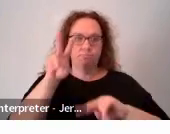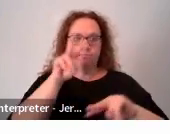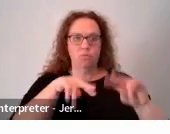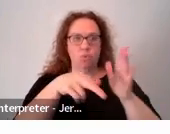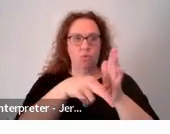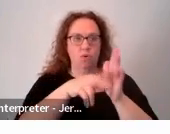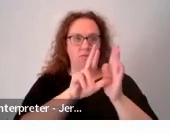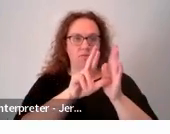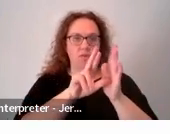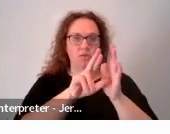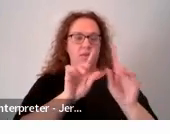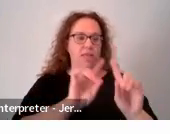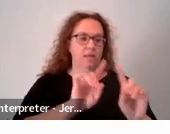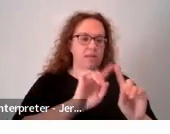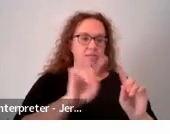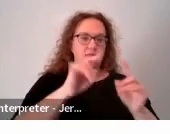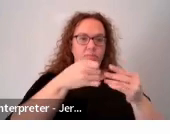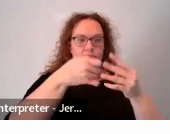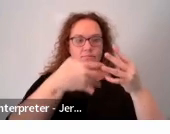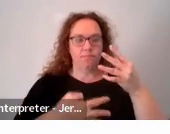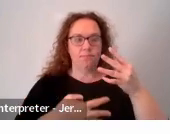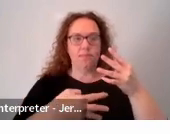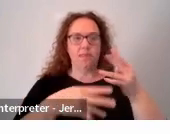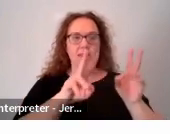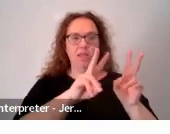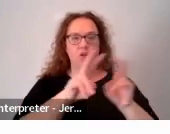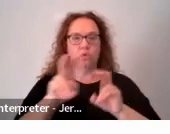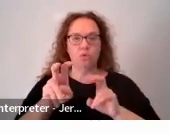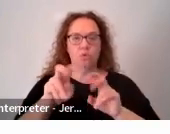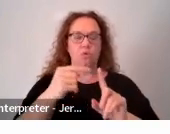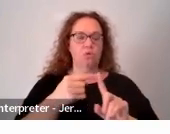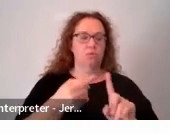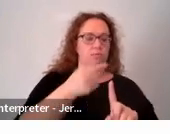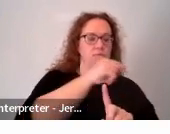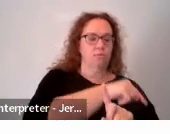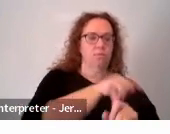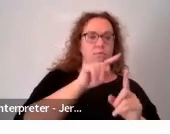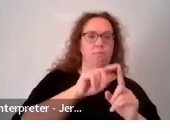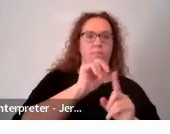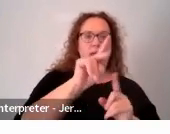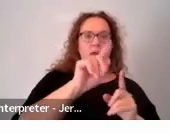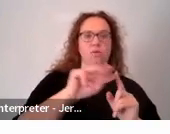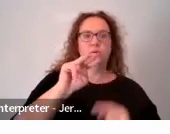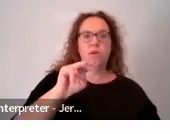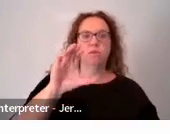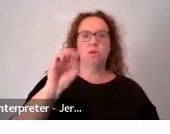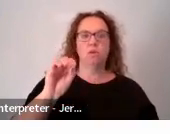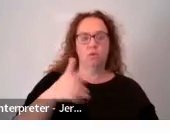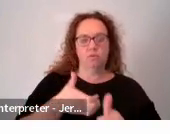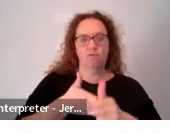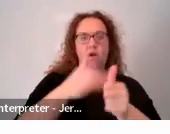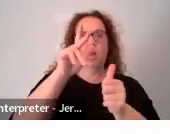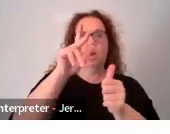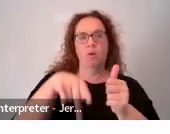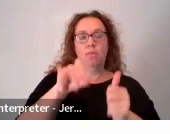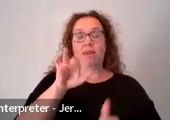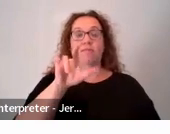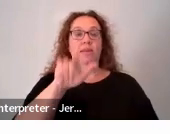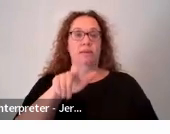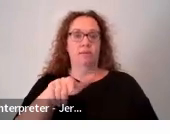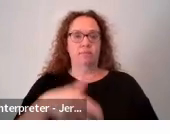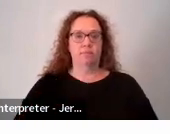review the critical incidents and turn them back to the MCOs to follow up on if they need